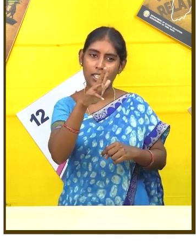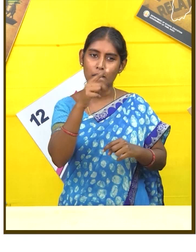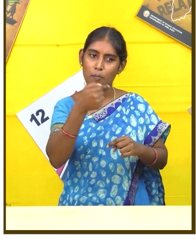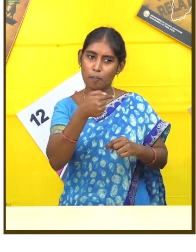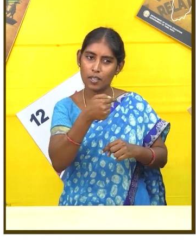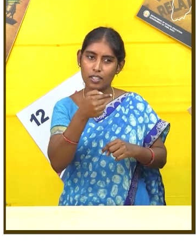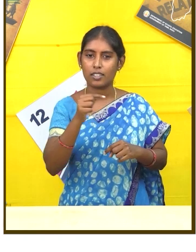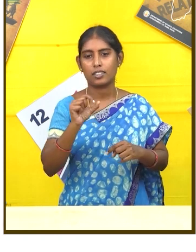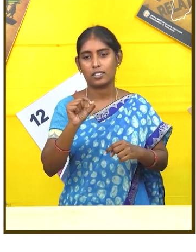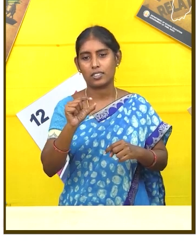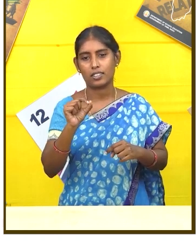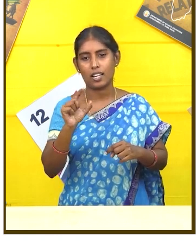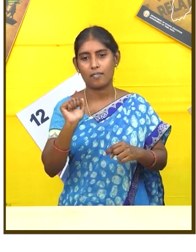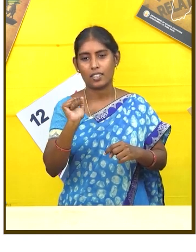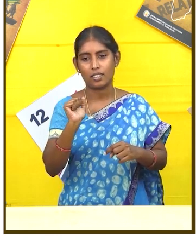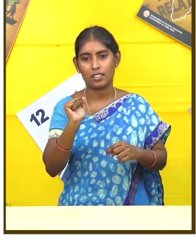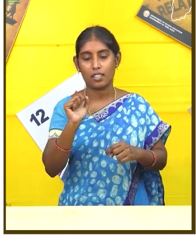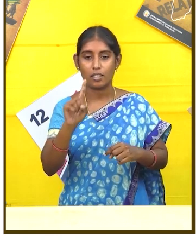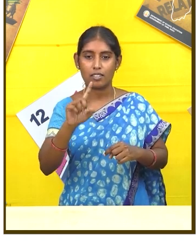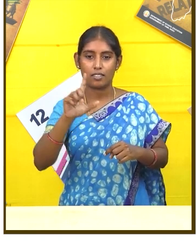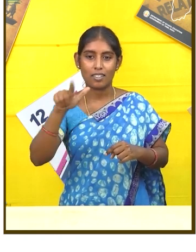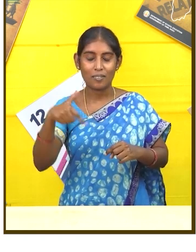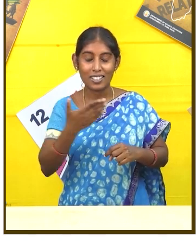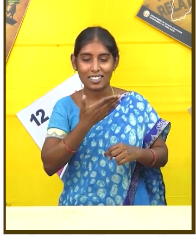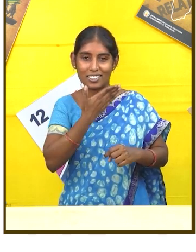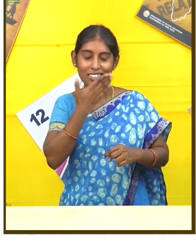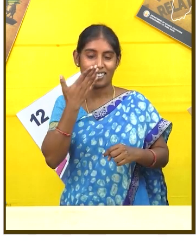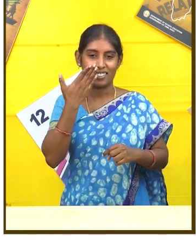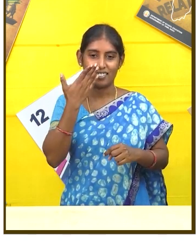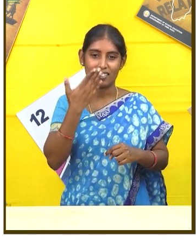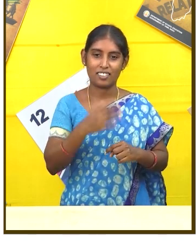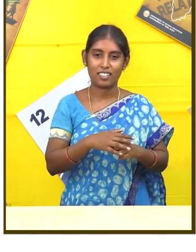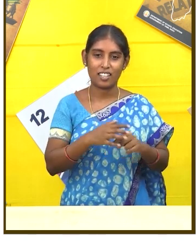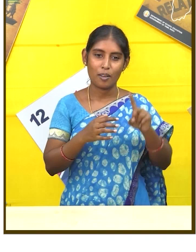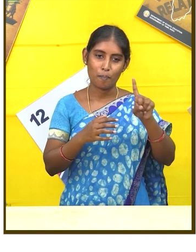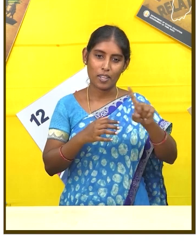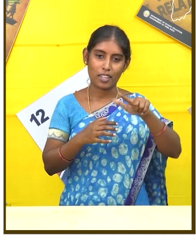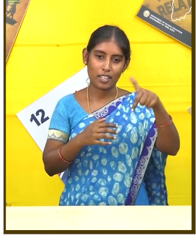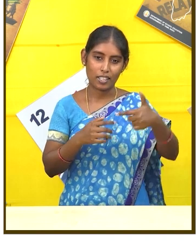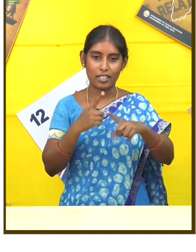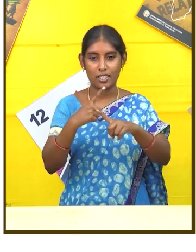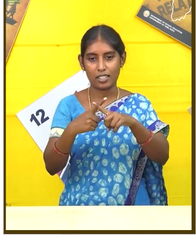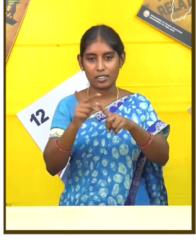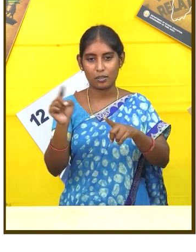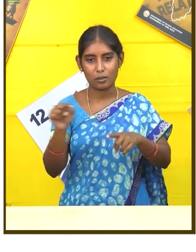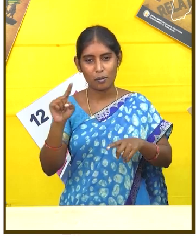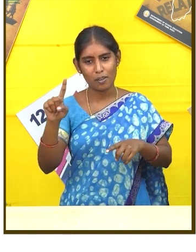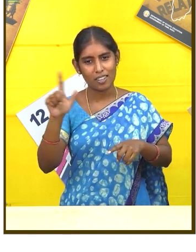11 is again 17. So, very nice. We got 17x equal to